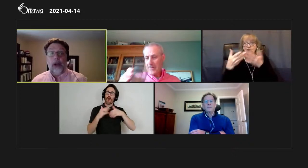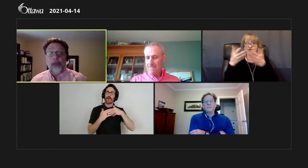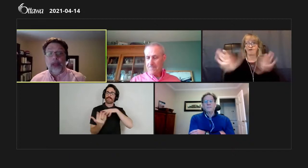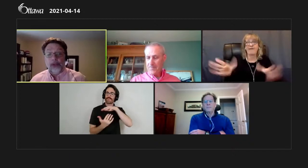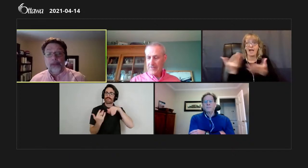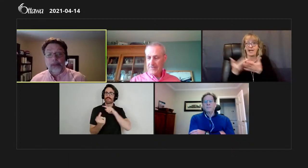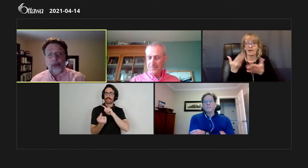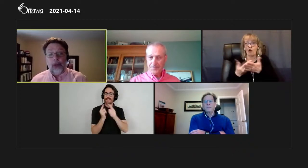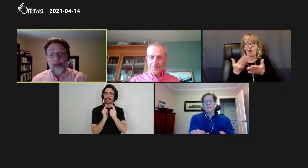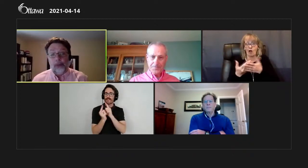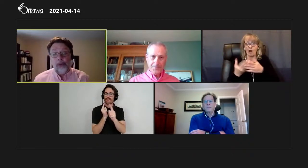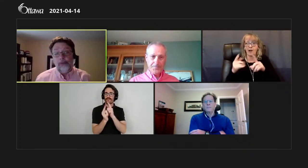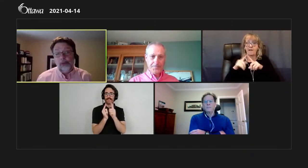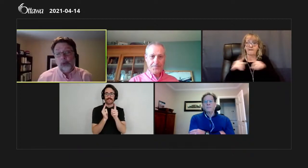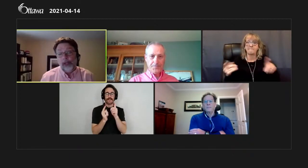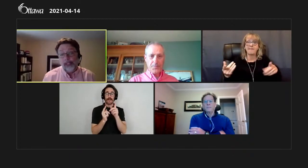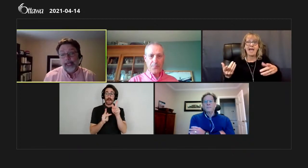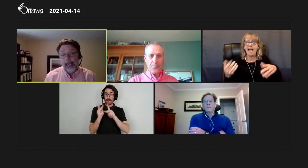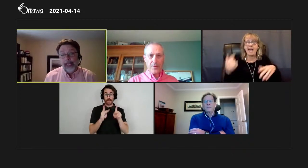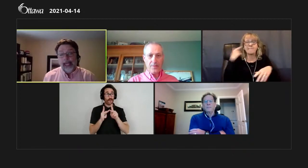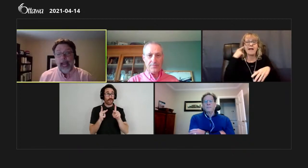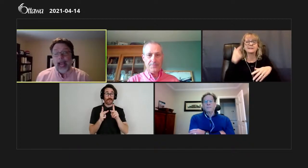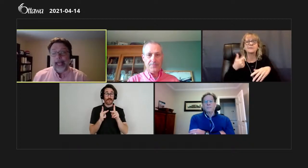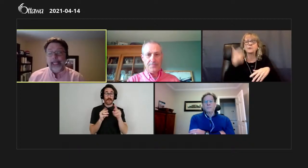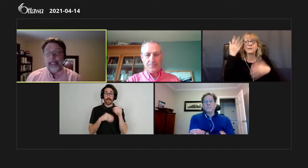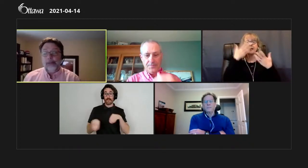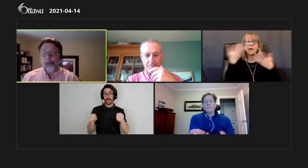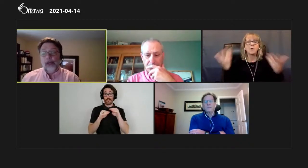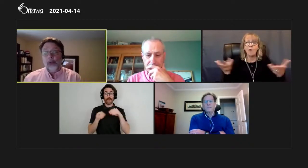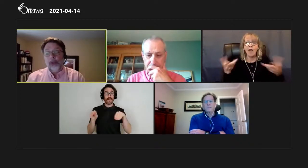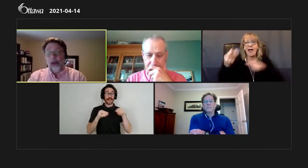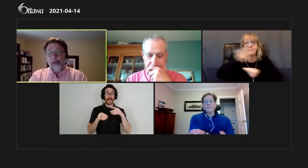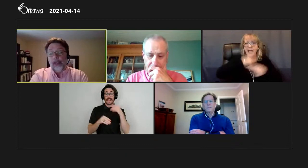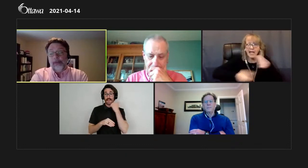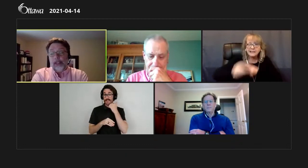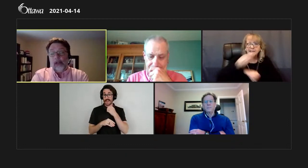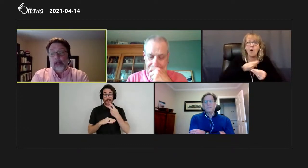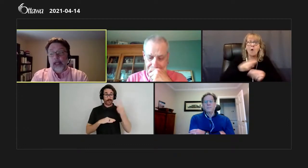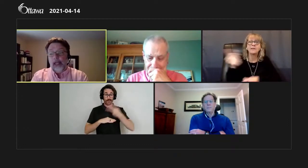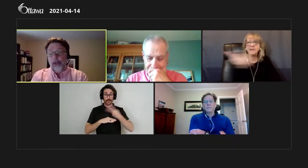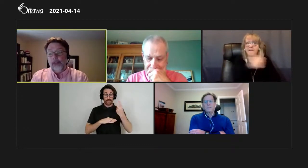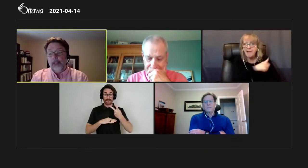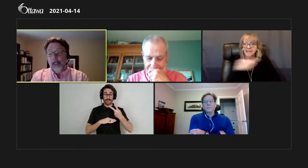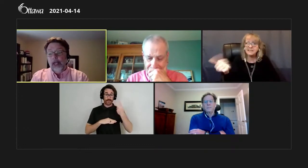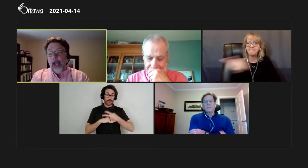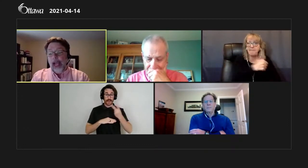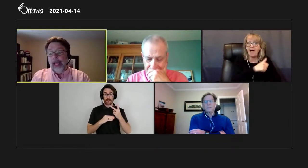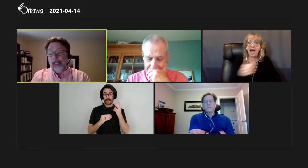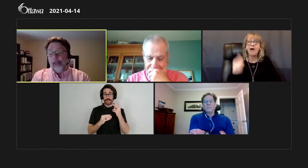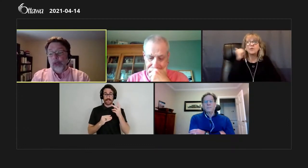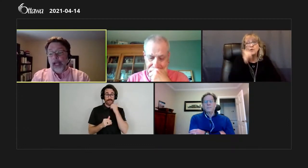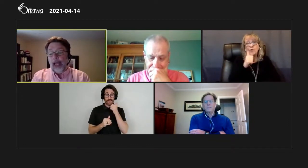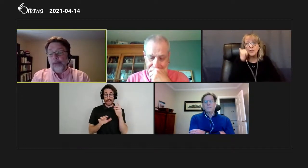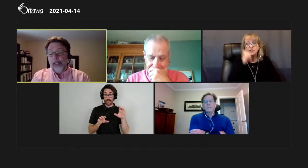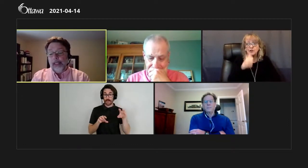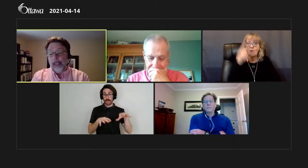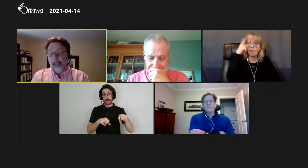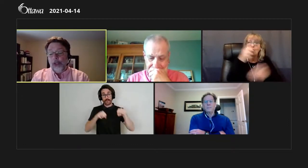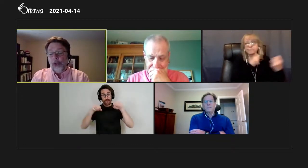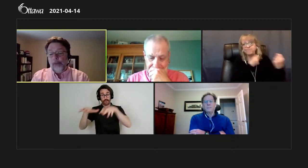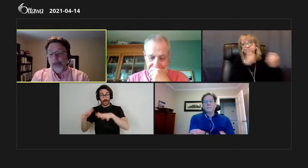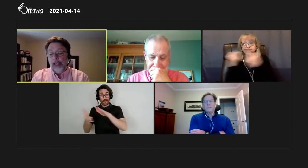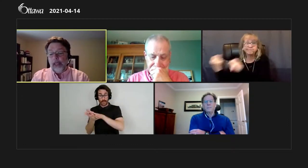couple hundred thousand people on the move twice a day, and the experience with our previous lockdowns and what's happened